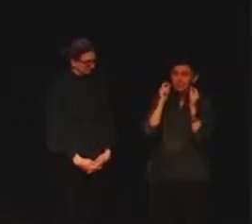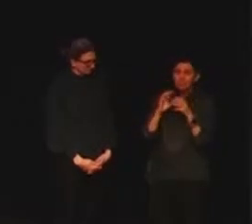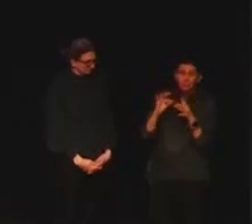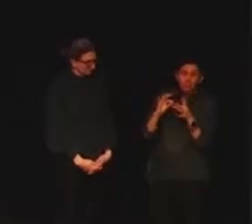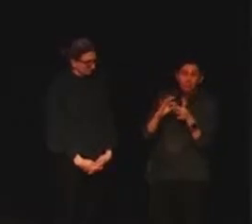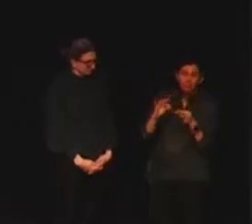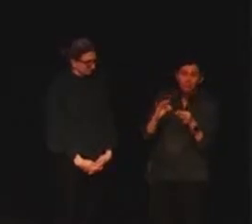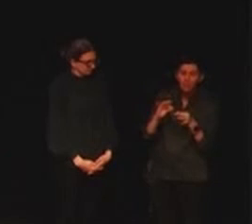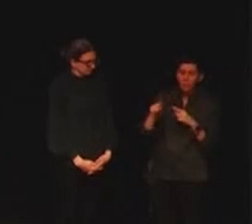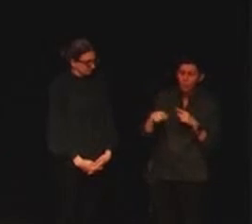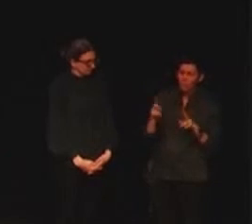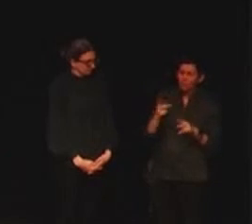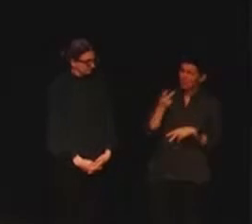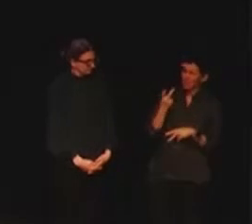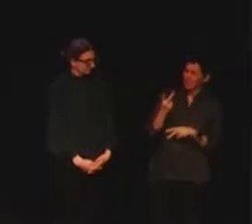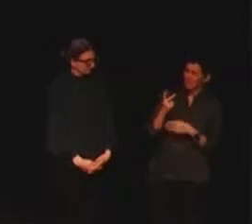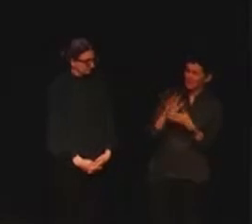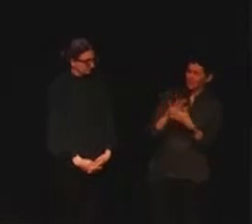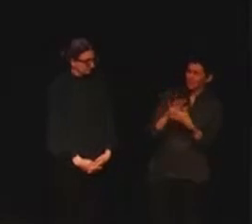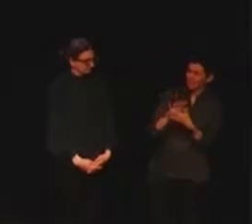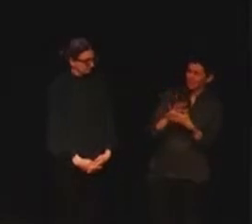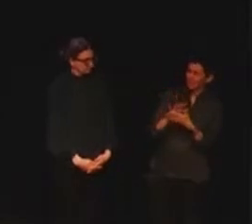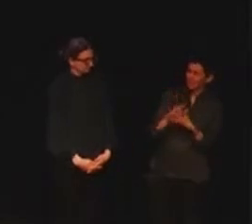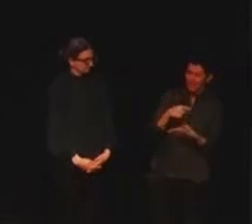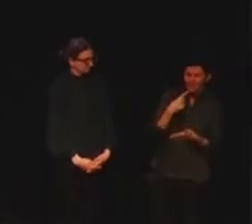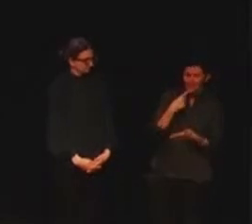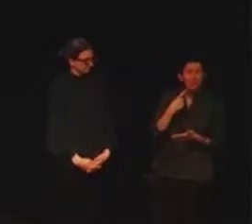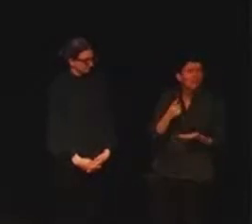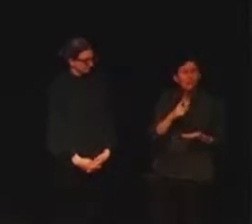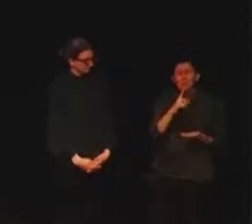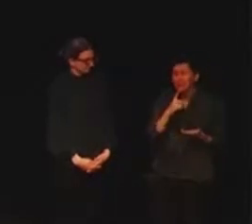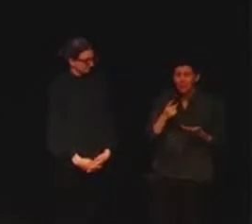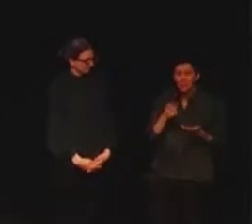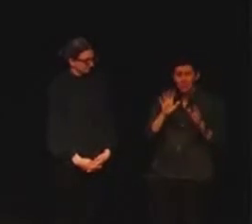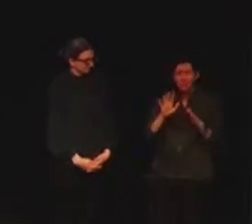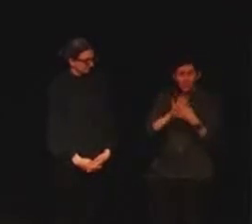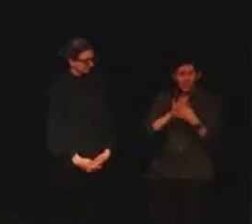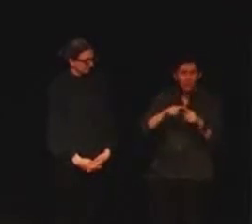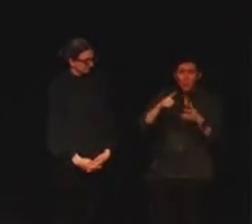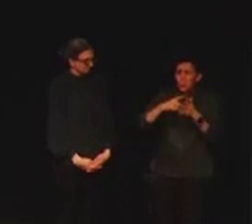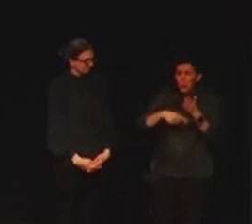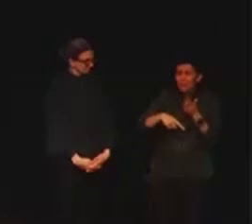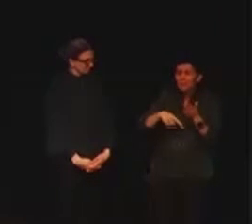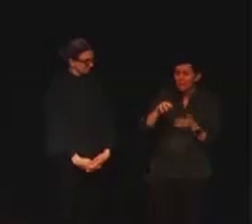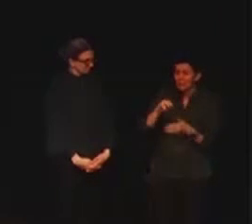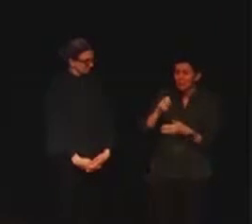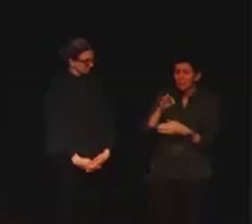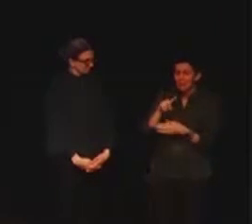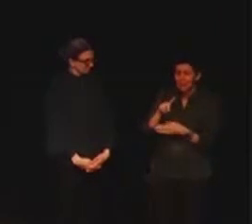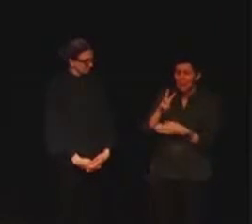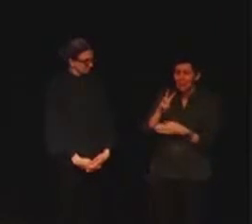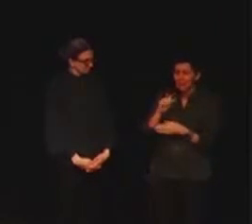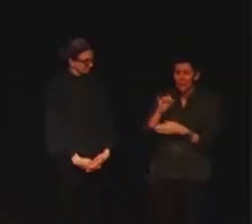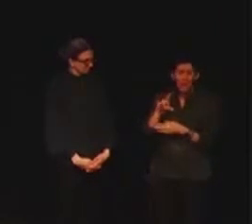is, I still don't really understand what Medicaid waivers are. And that was actually, you know, kind of intentional. We